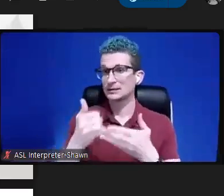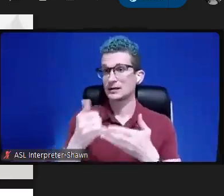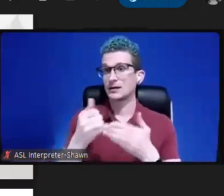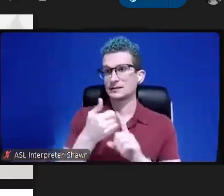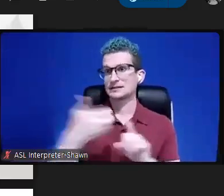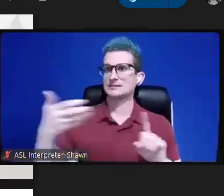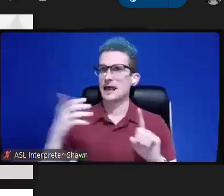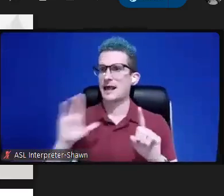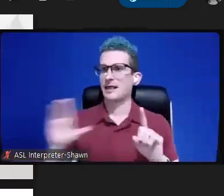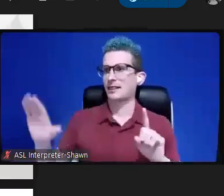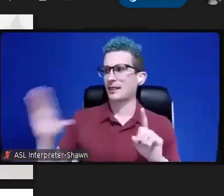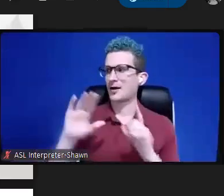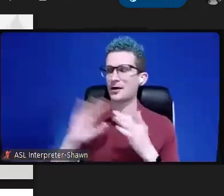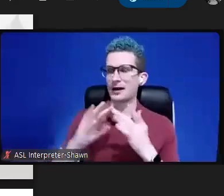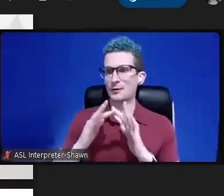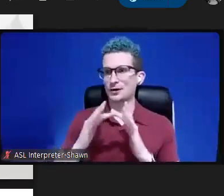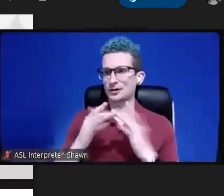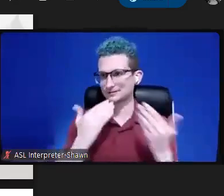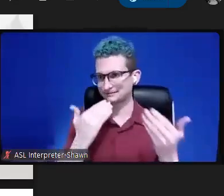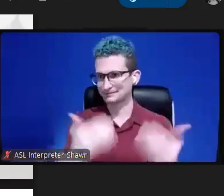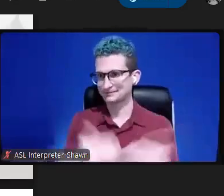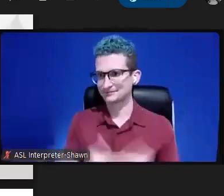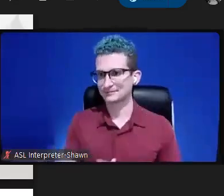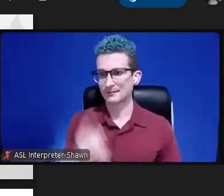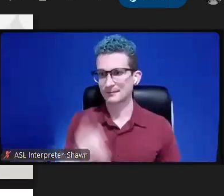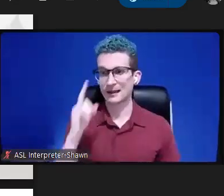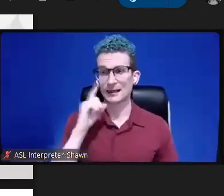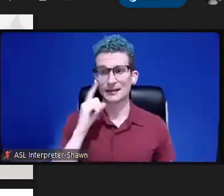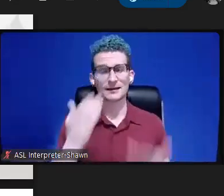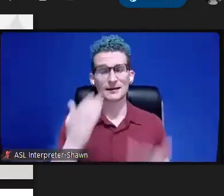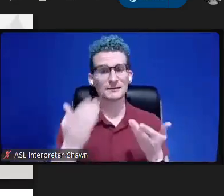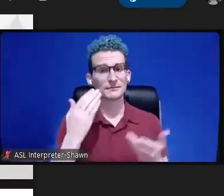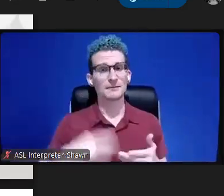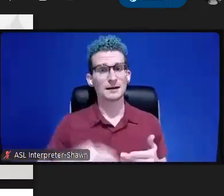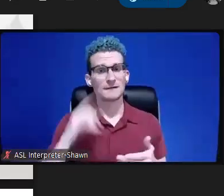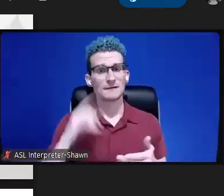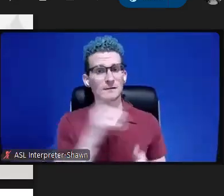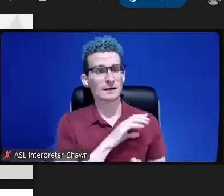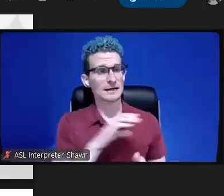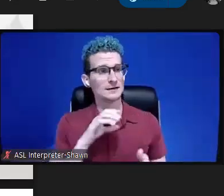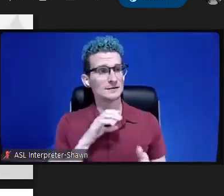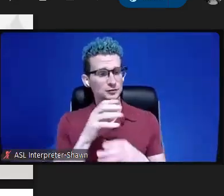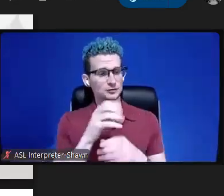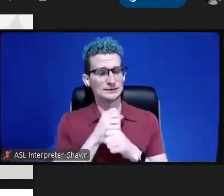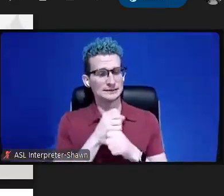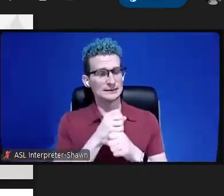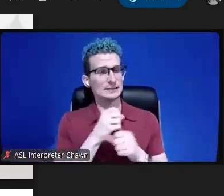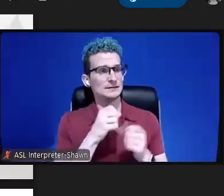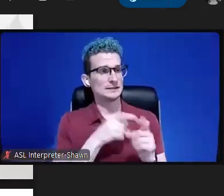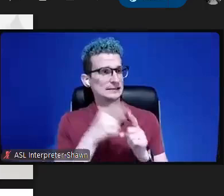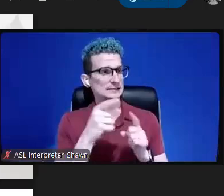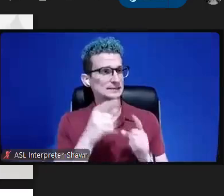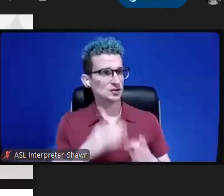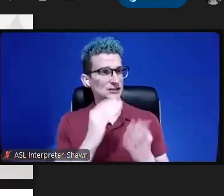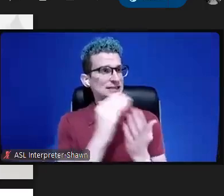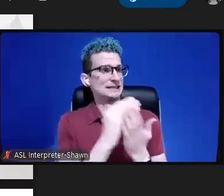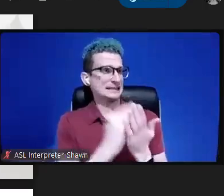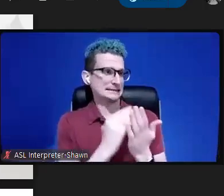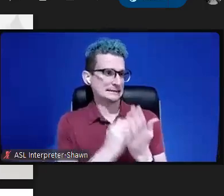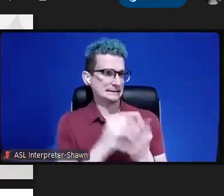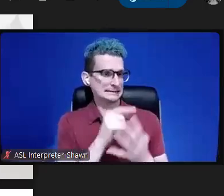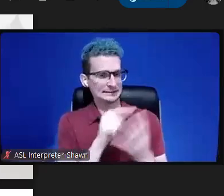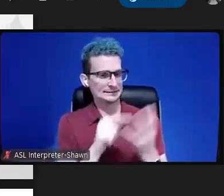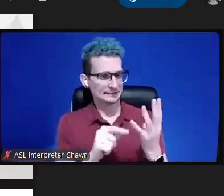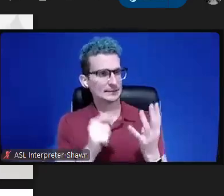I think it may be beneficial for council to receive, and I don't know, it could be lost in my notes, a list of those specialists, just in how they are and what regions